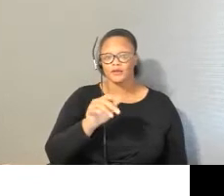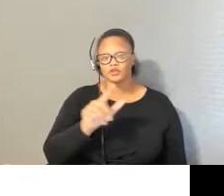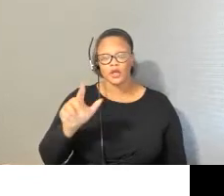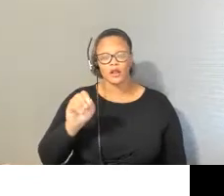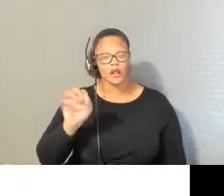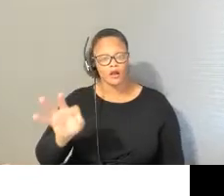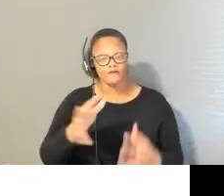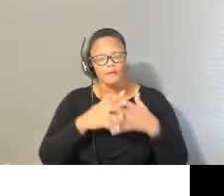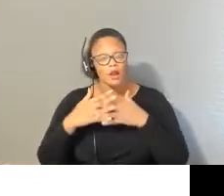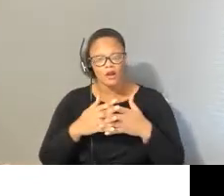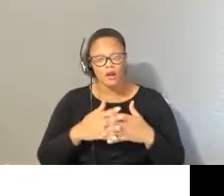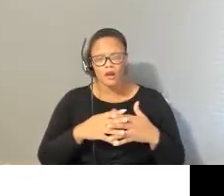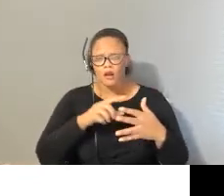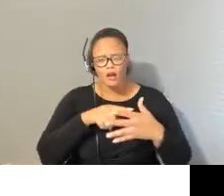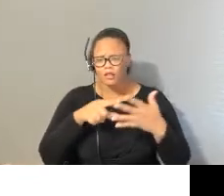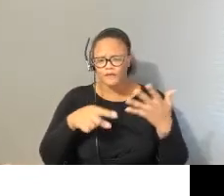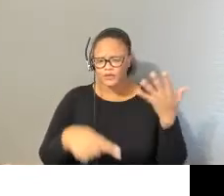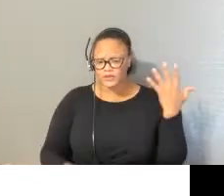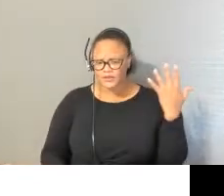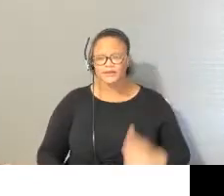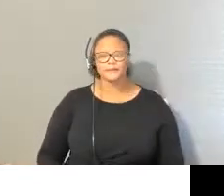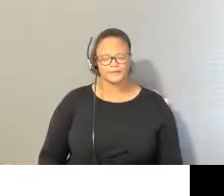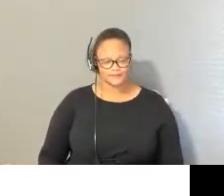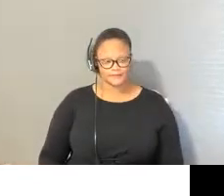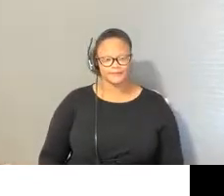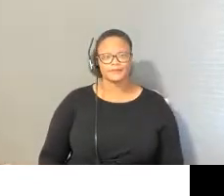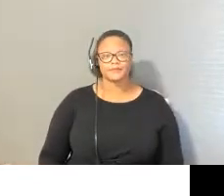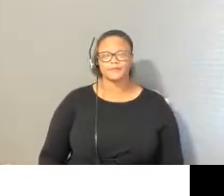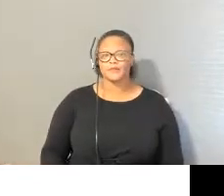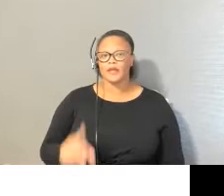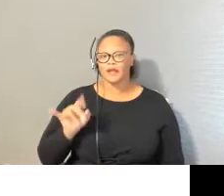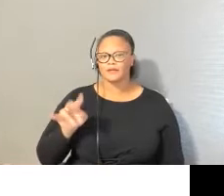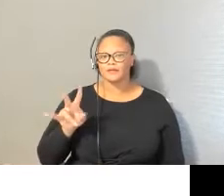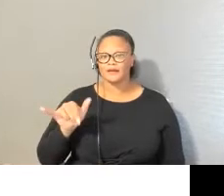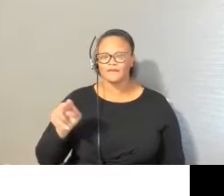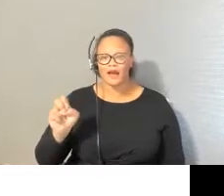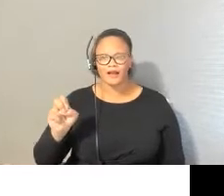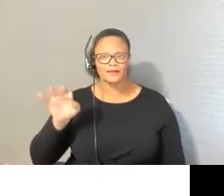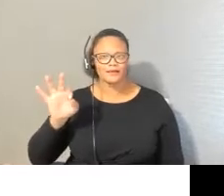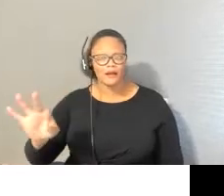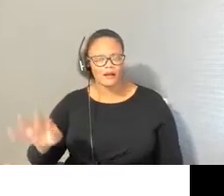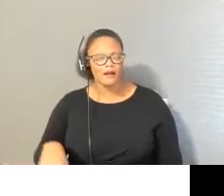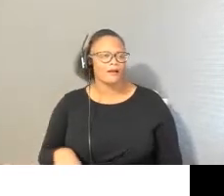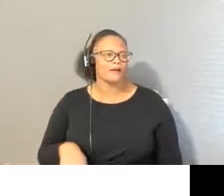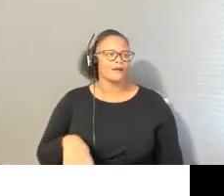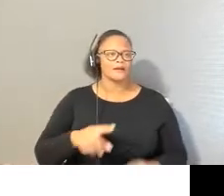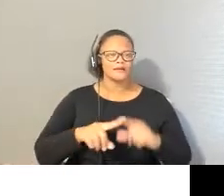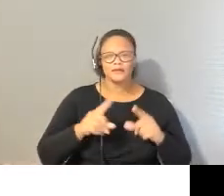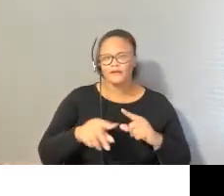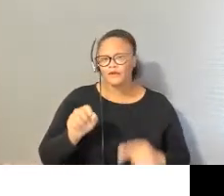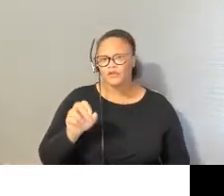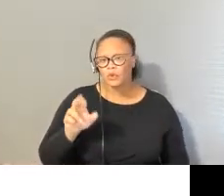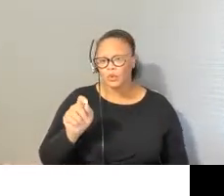those things. The Divine Nine Greek organizations, Delta Sigma Theta Sorority Incorporated, and others